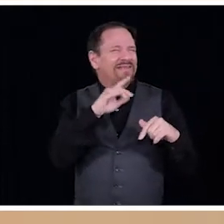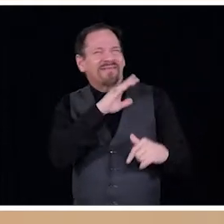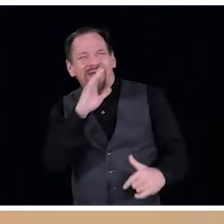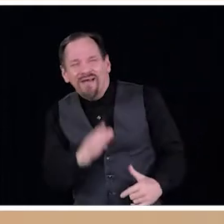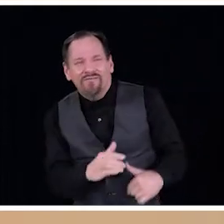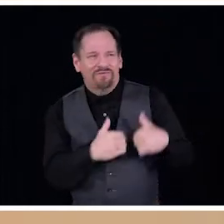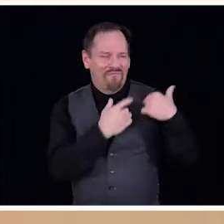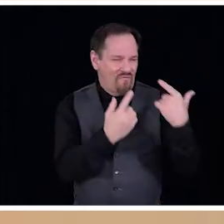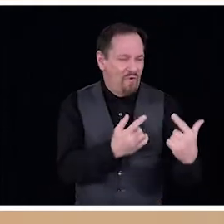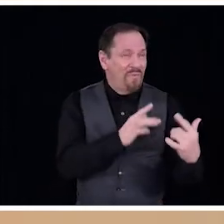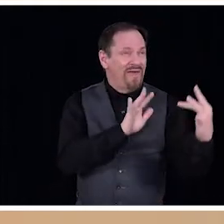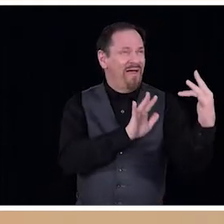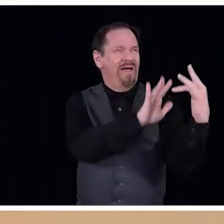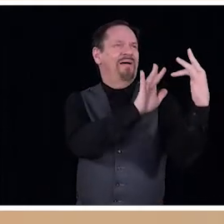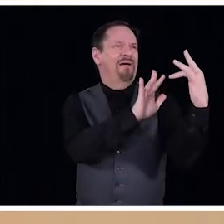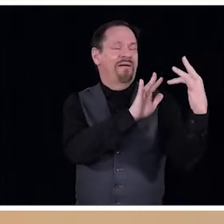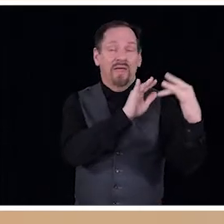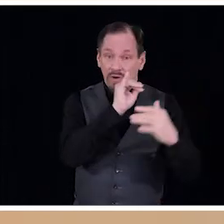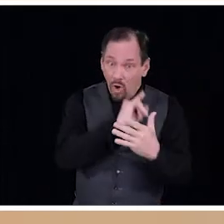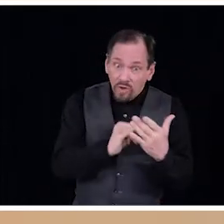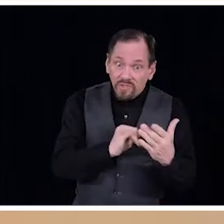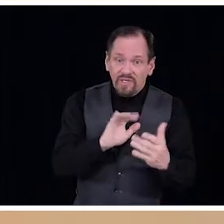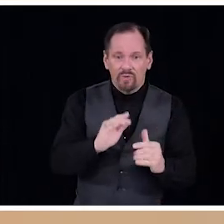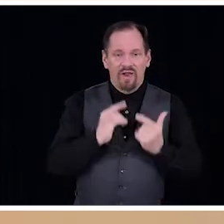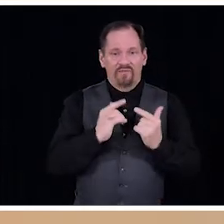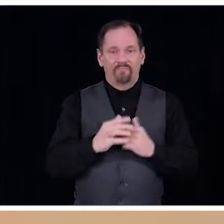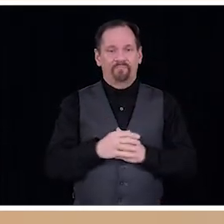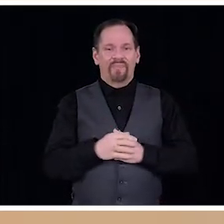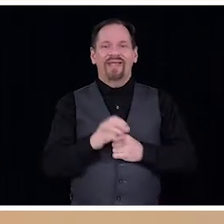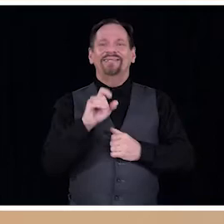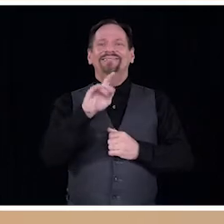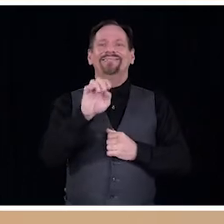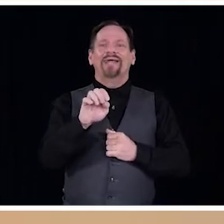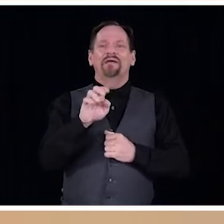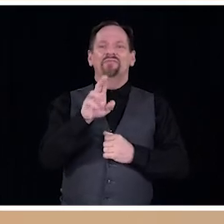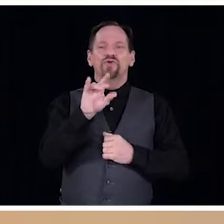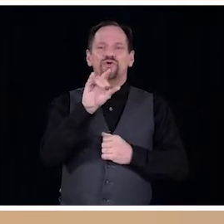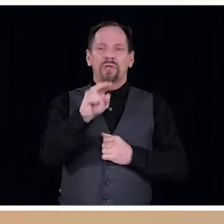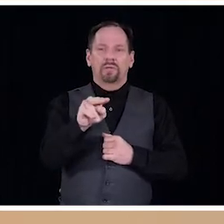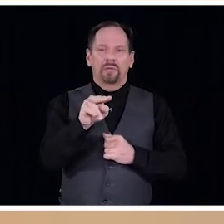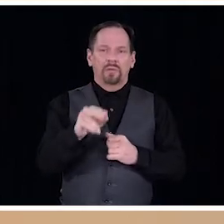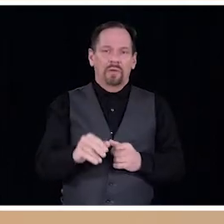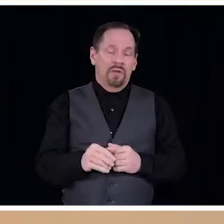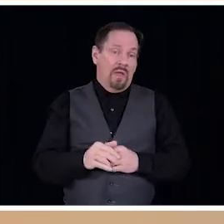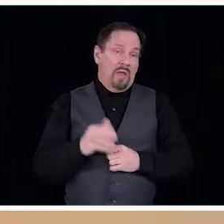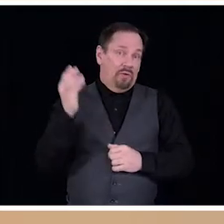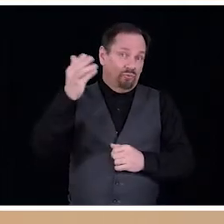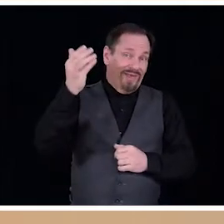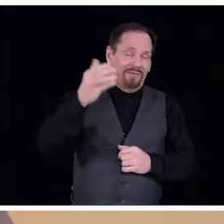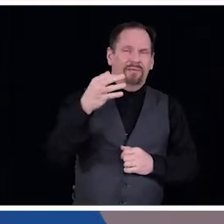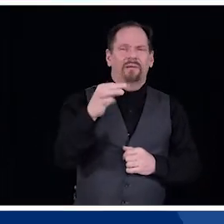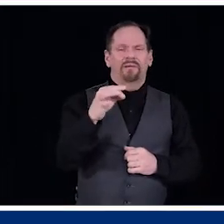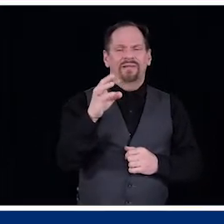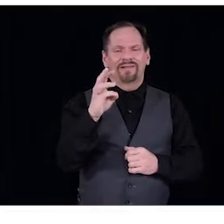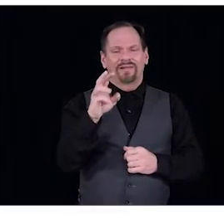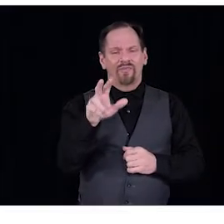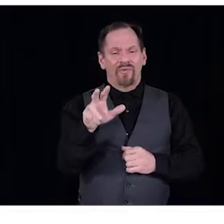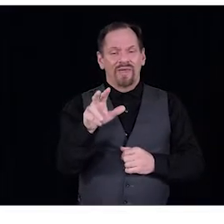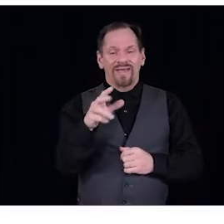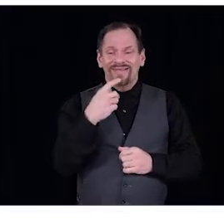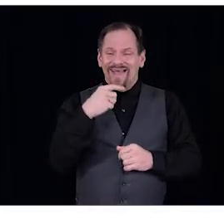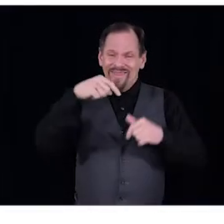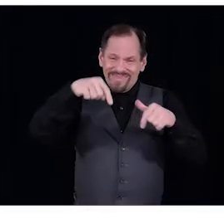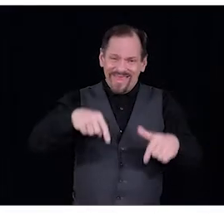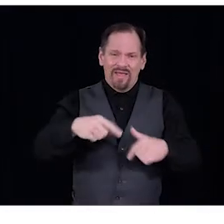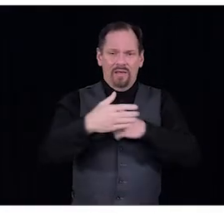and in your life. In his State of the Union address in 1963, John F. Kennedy said, "This